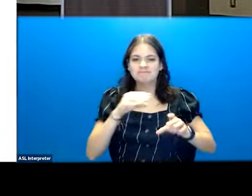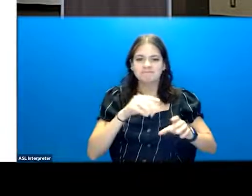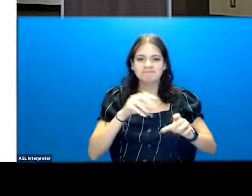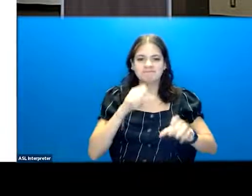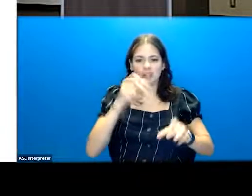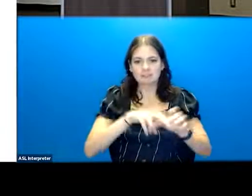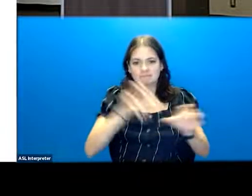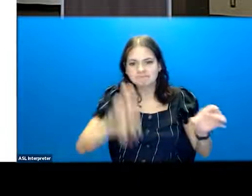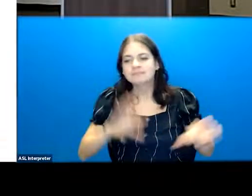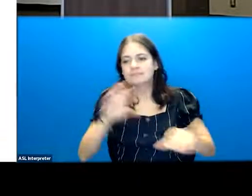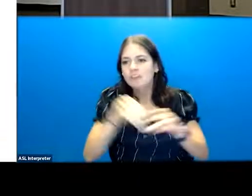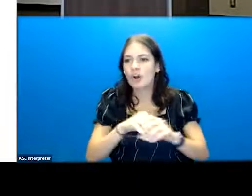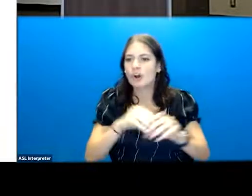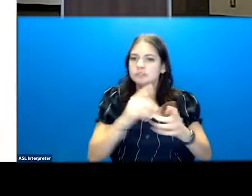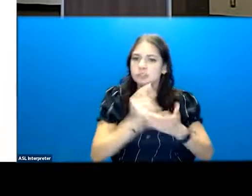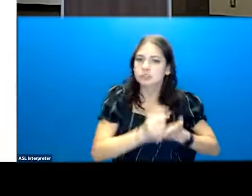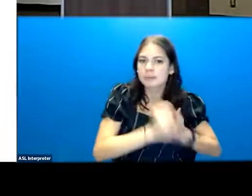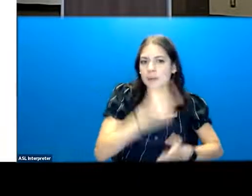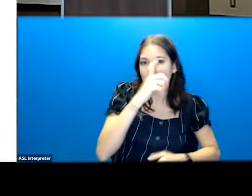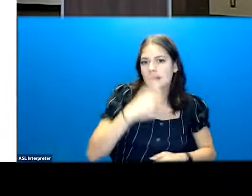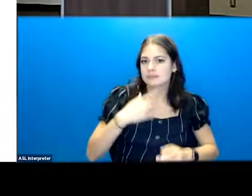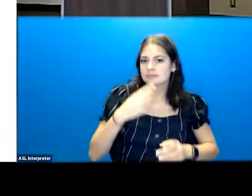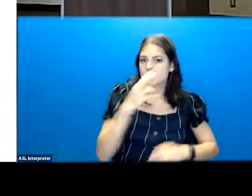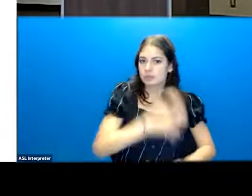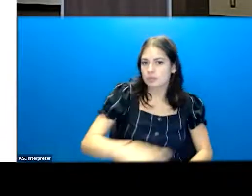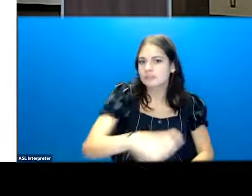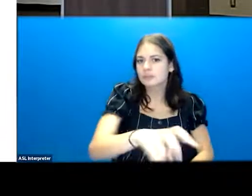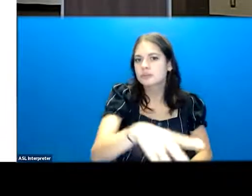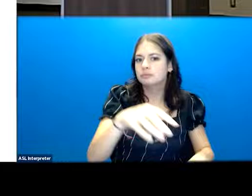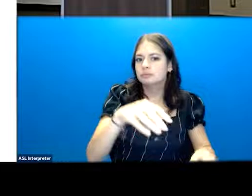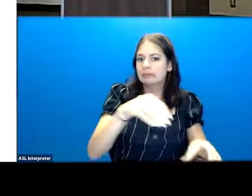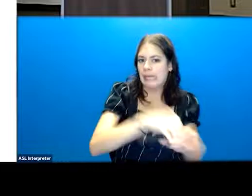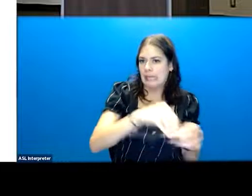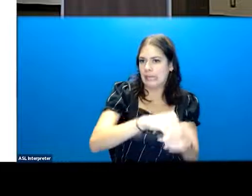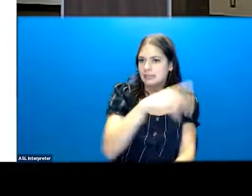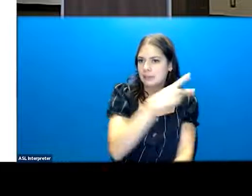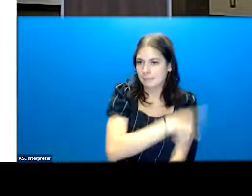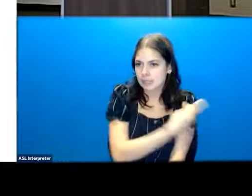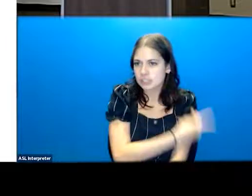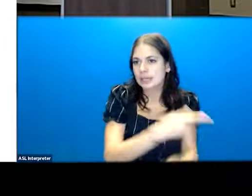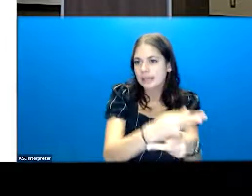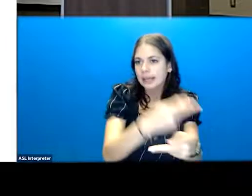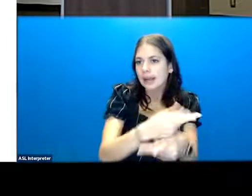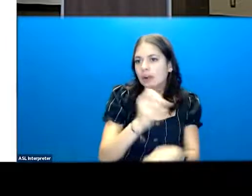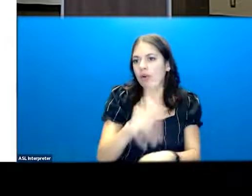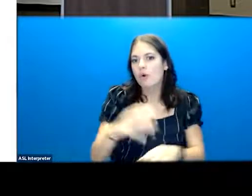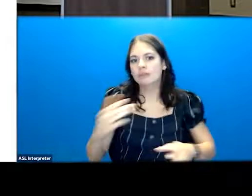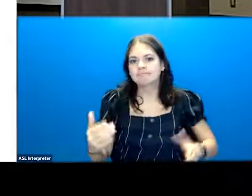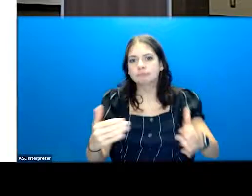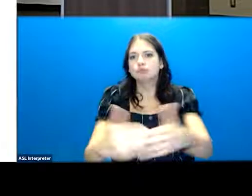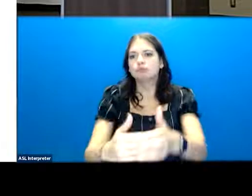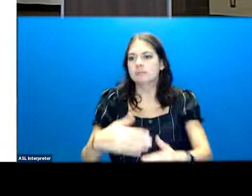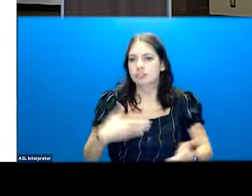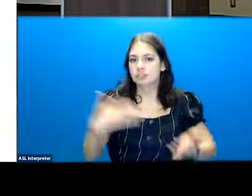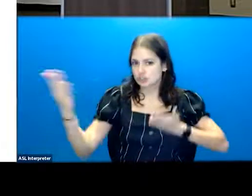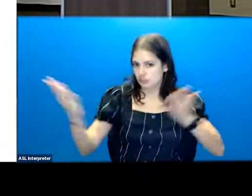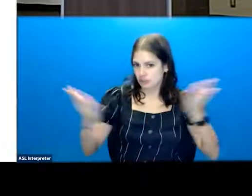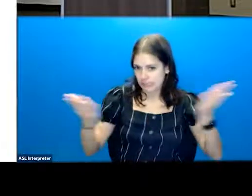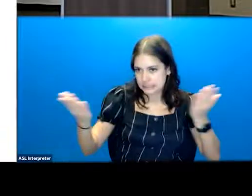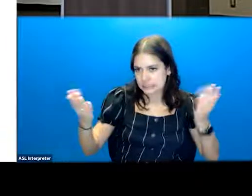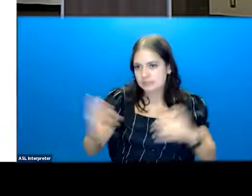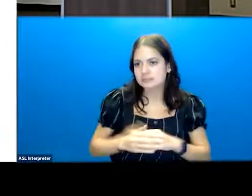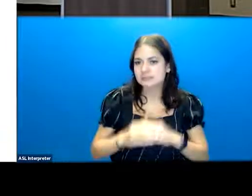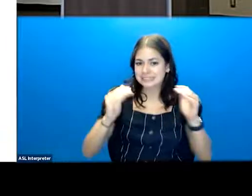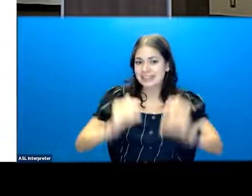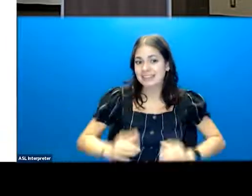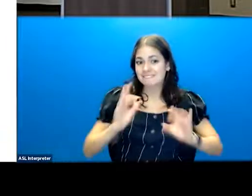treatment is because an individual got transferred to inpatient, or there was interruption of services. The second